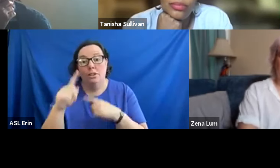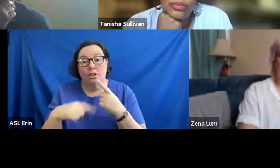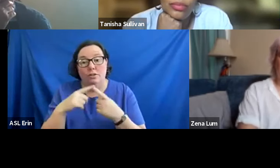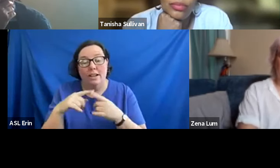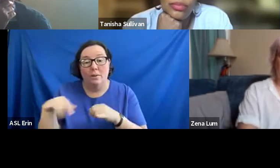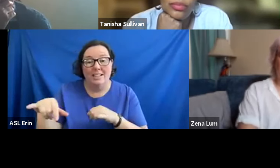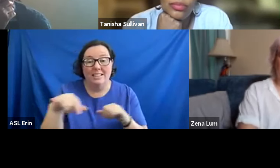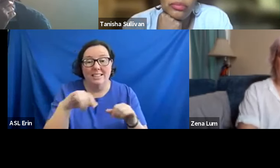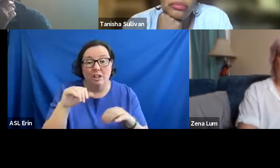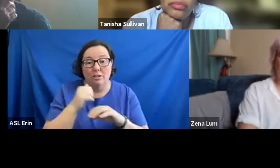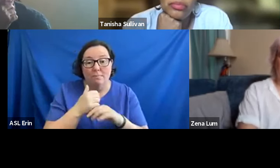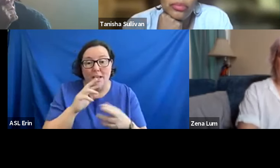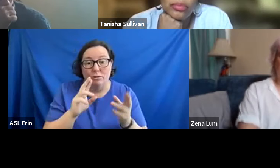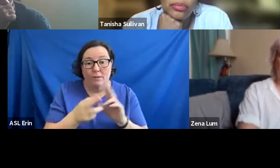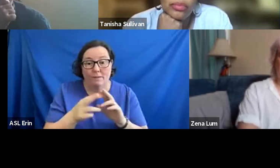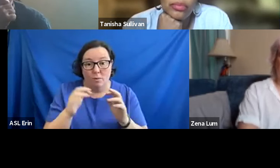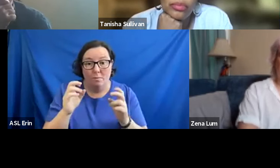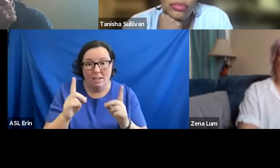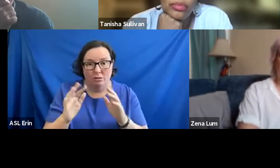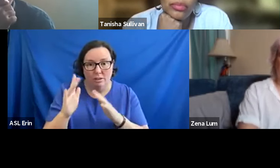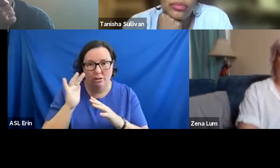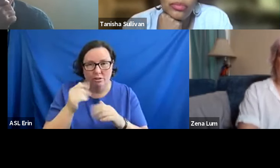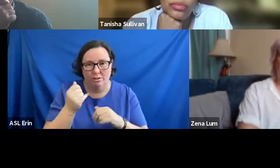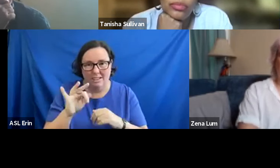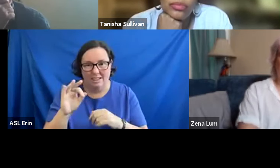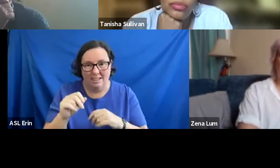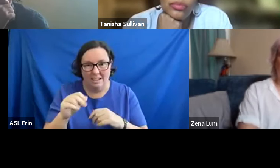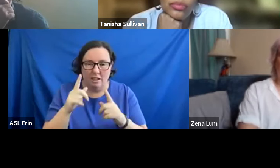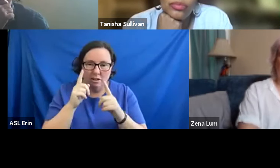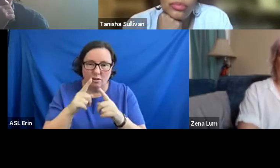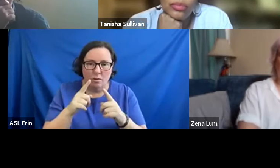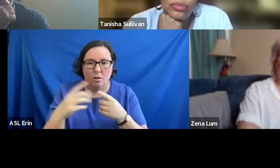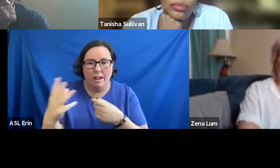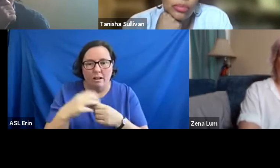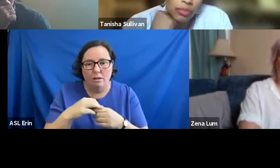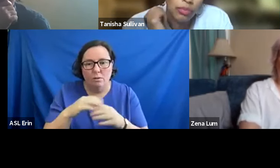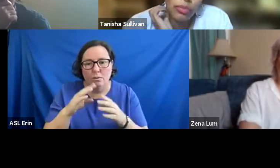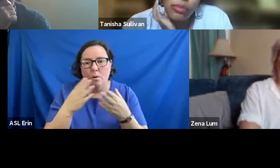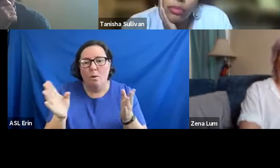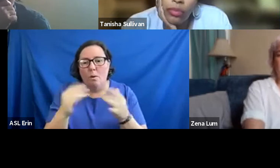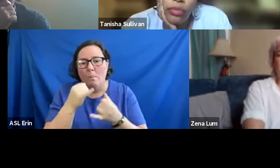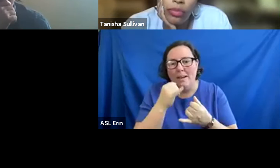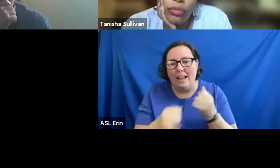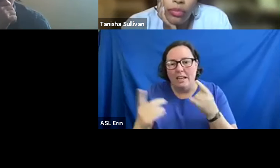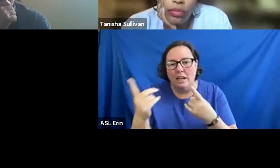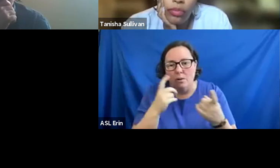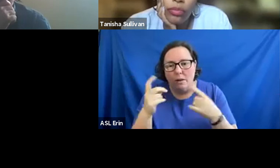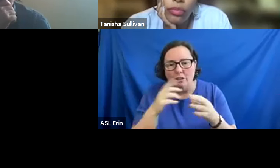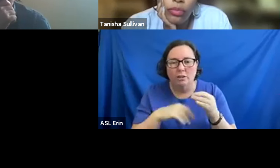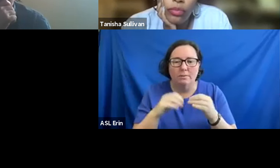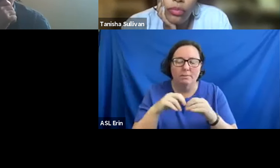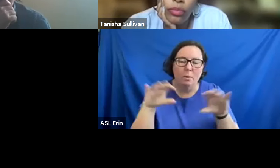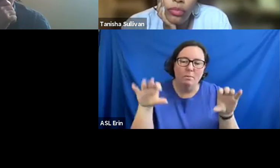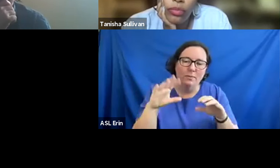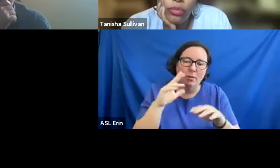standards-based reform to create more open-ended, more ambitious, more performance-based